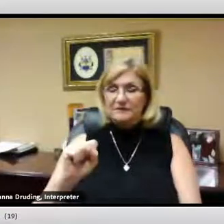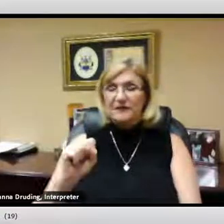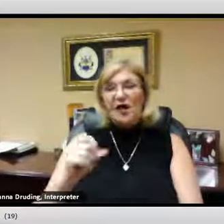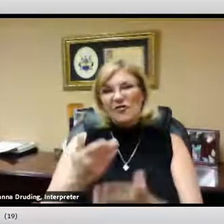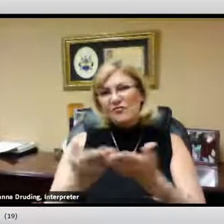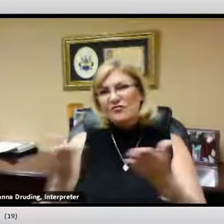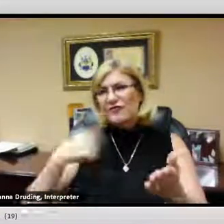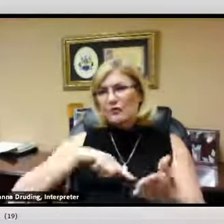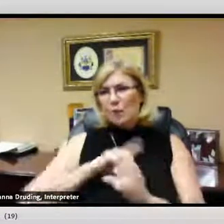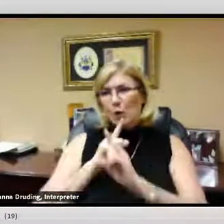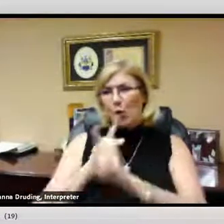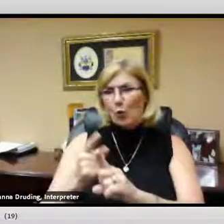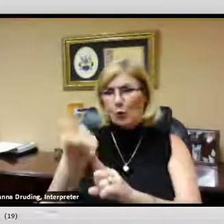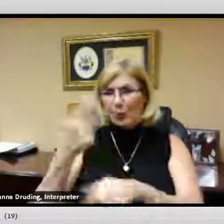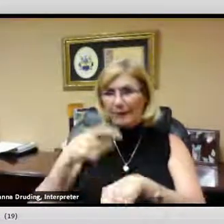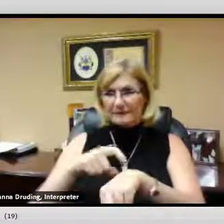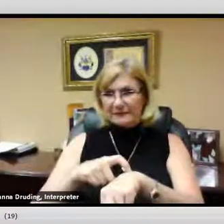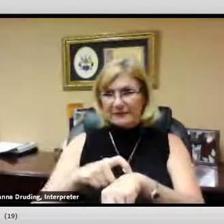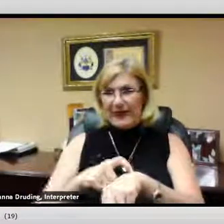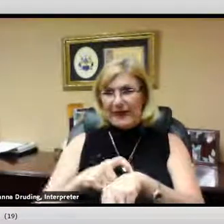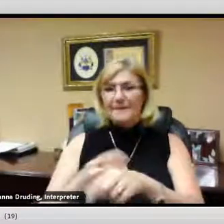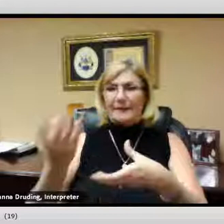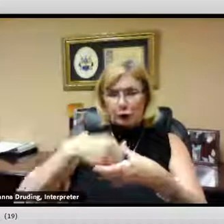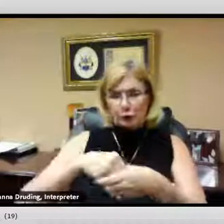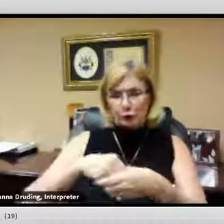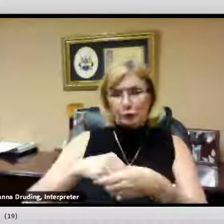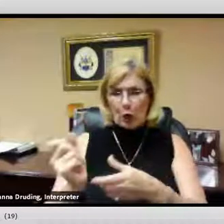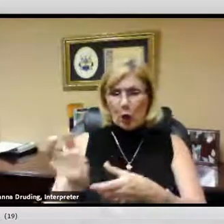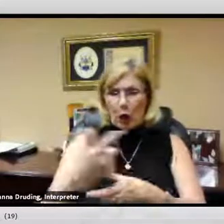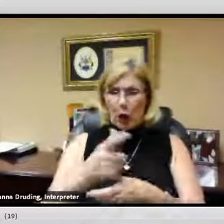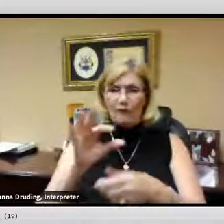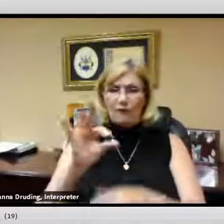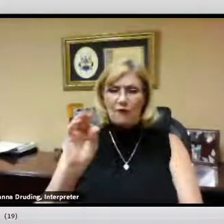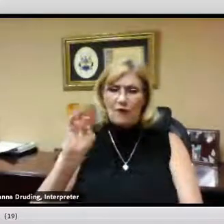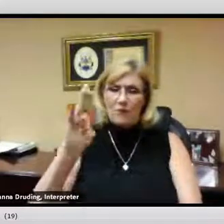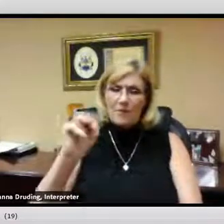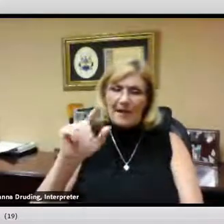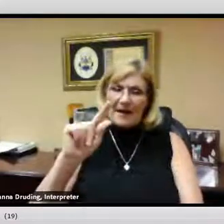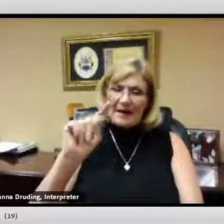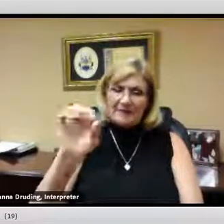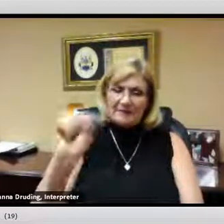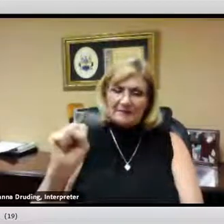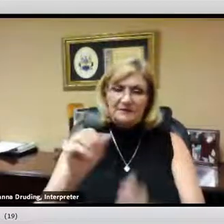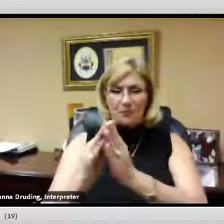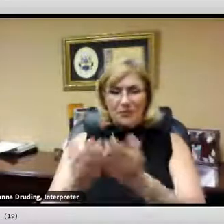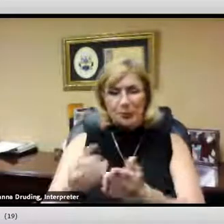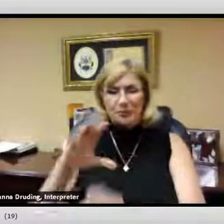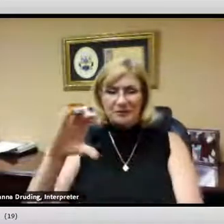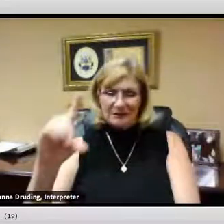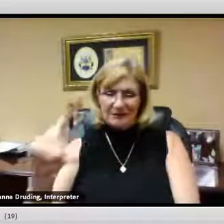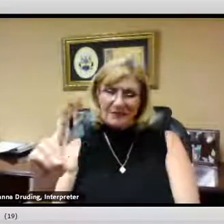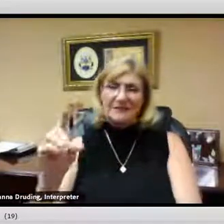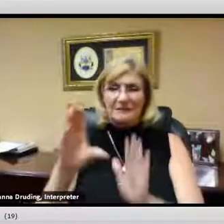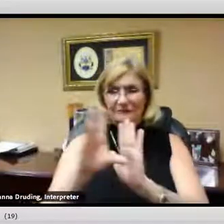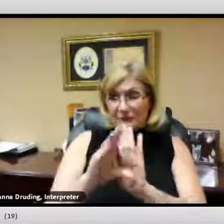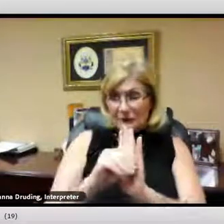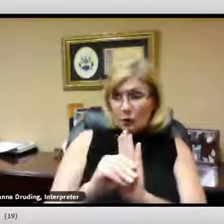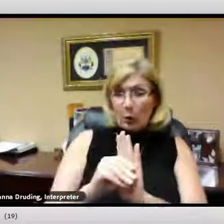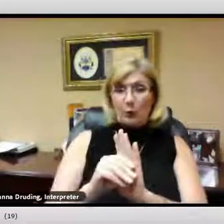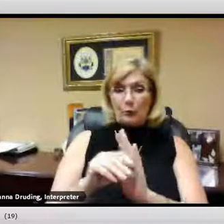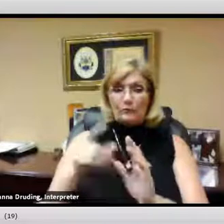time, including all formats, books, CDs, videos. I'm also responsible for remote access to